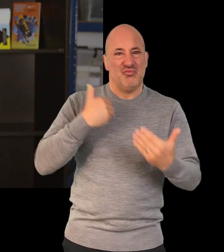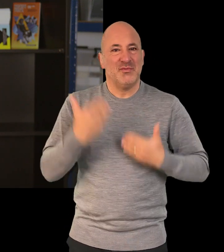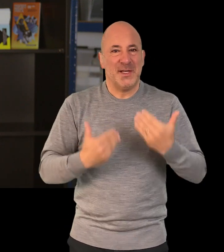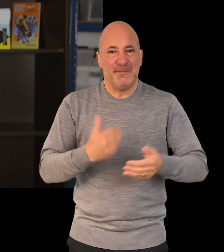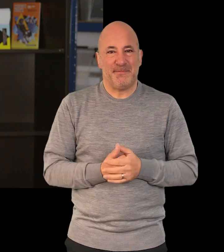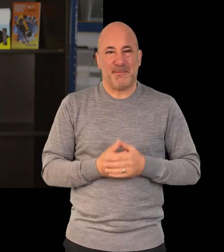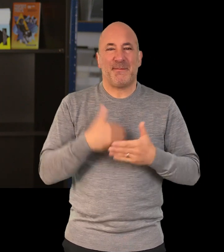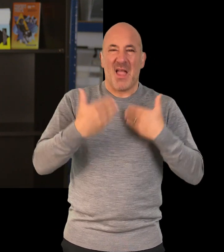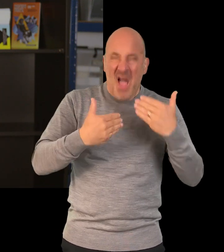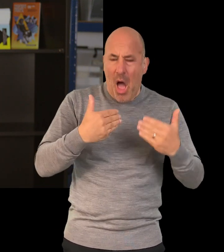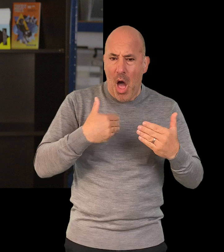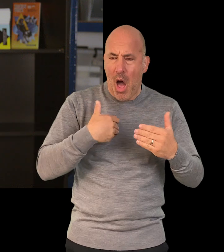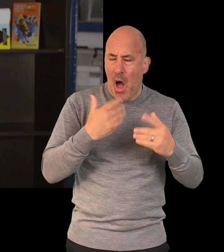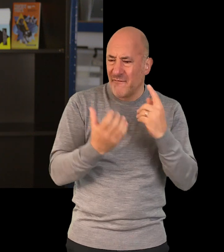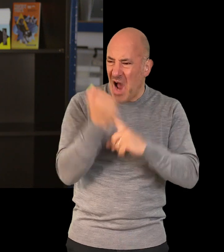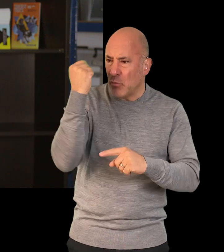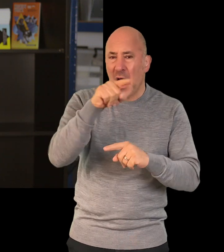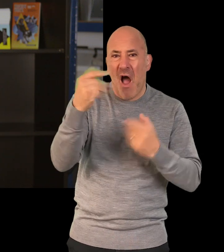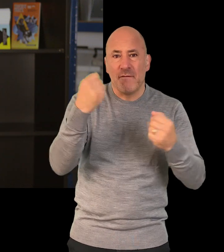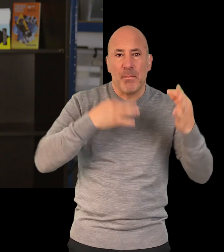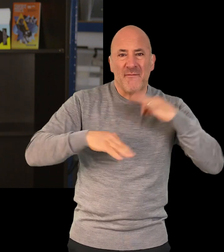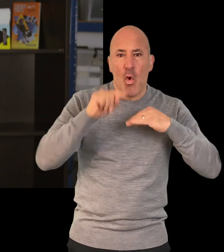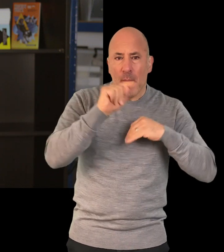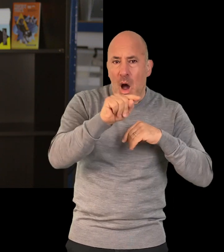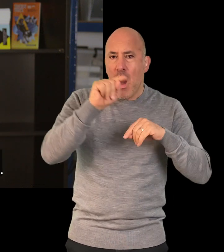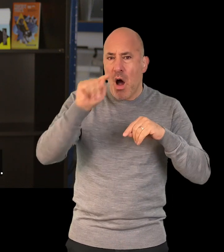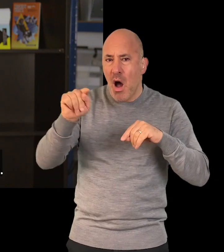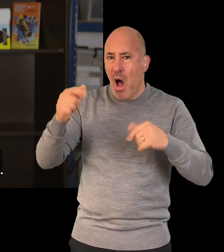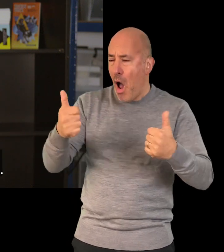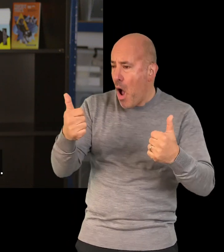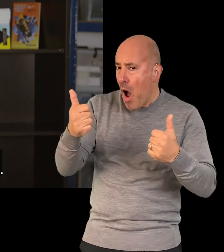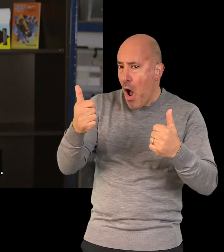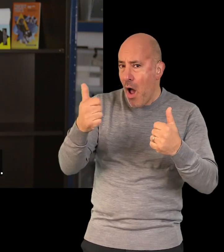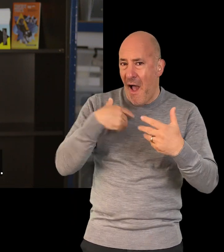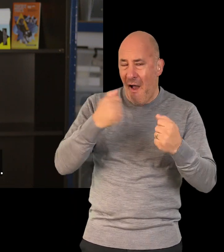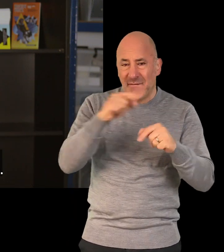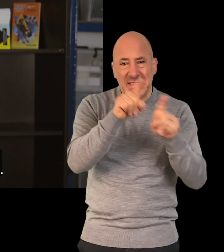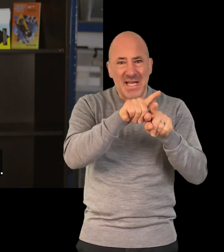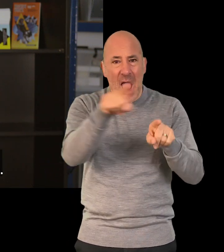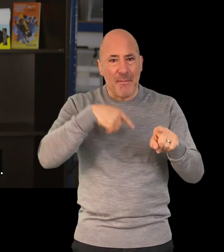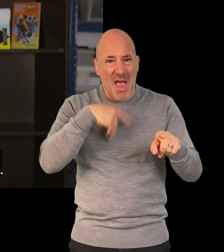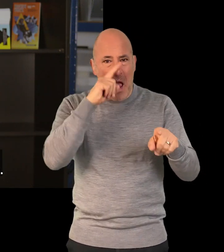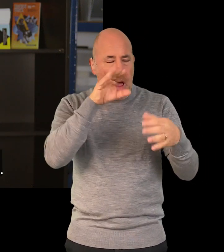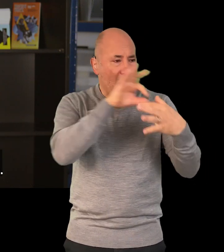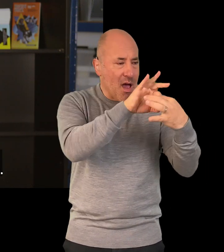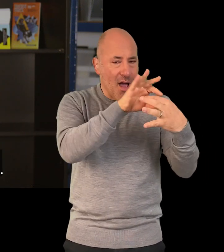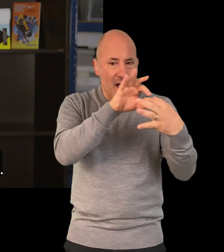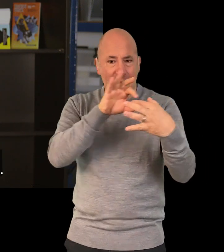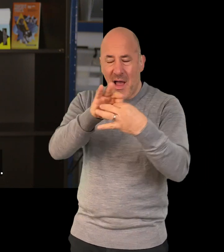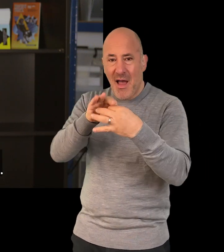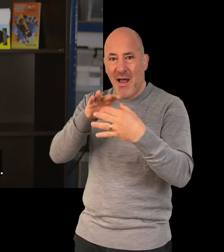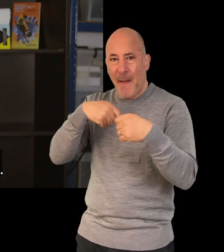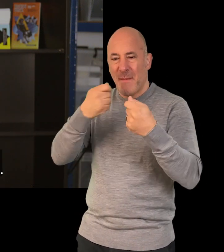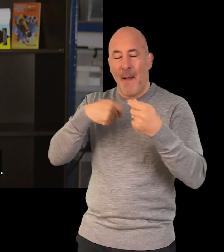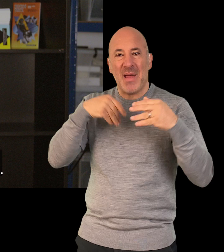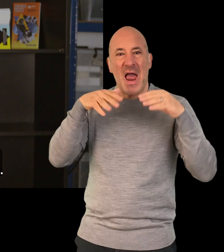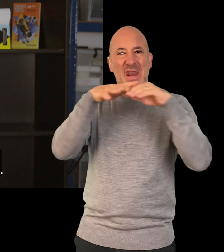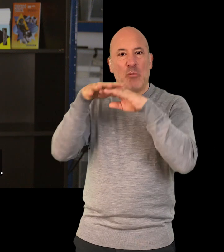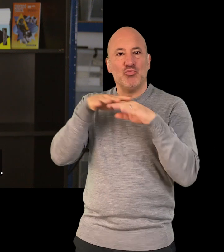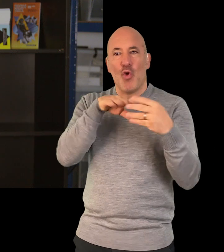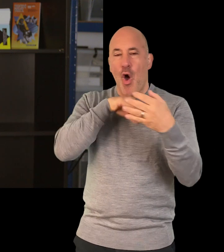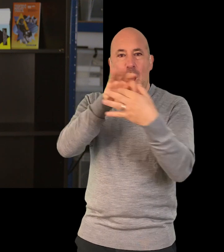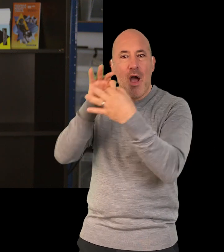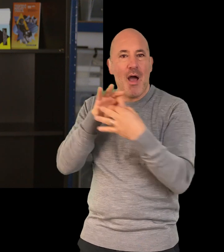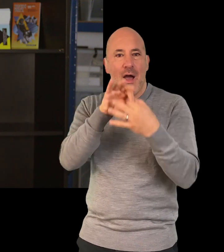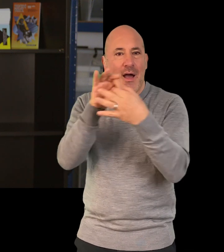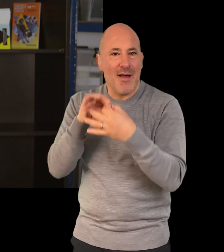I found out other people who are also performers. And I'm like, great, like there's someone I can connect with, someone I can network with.